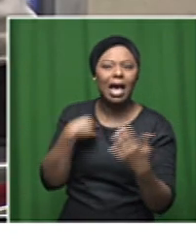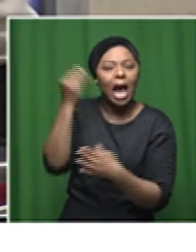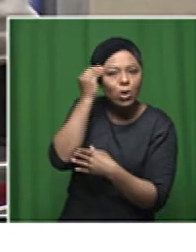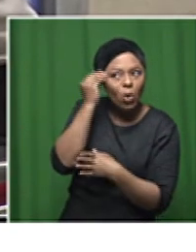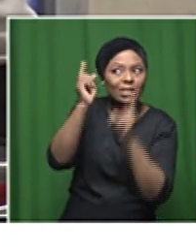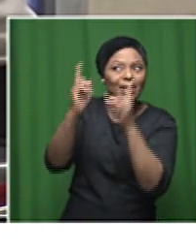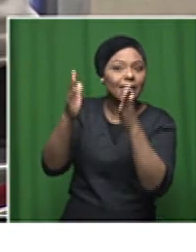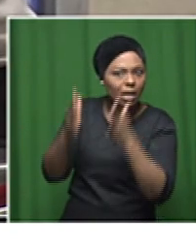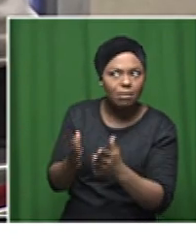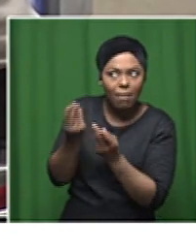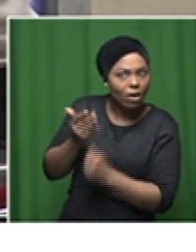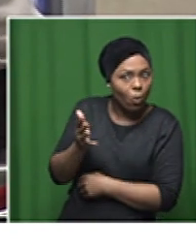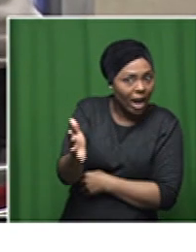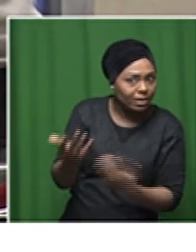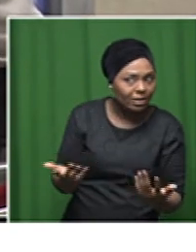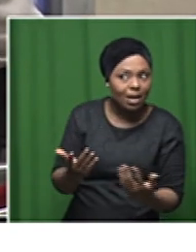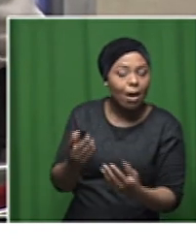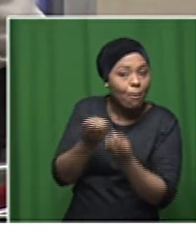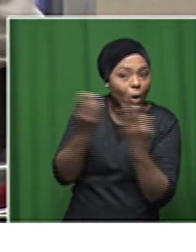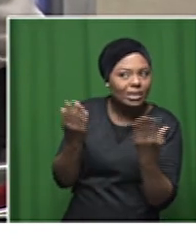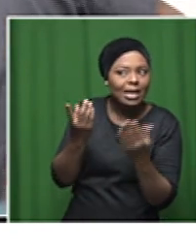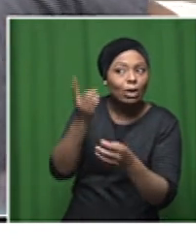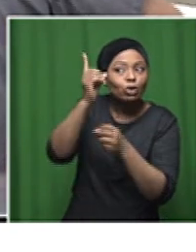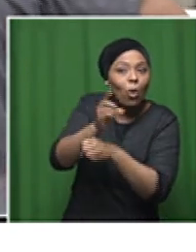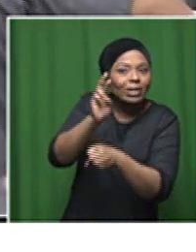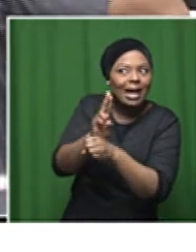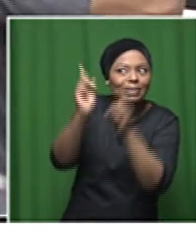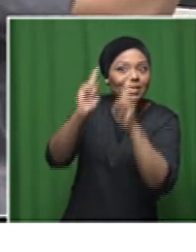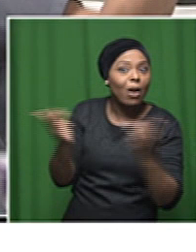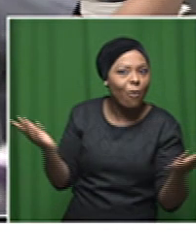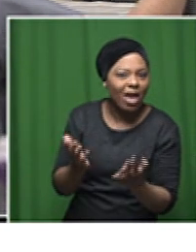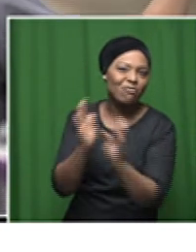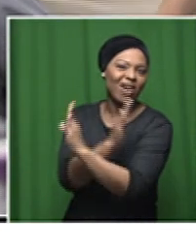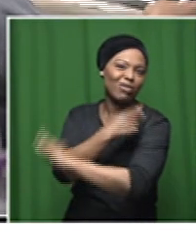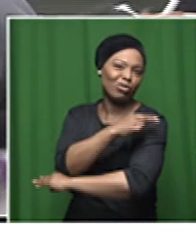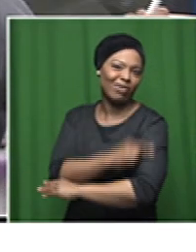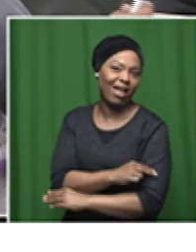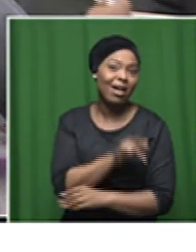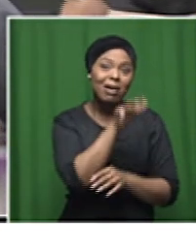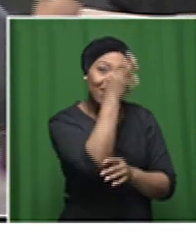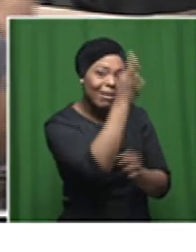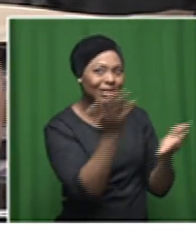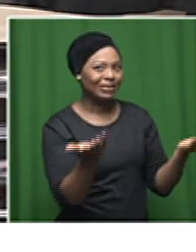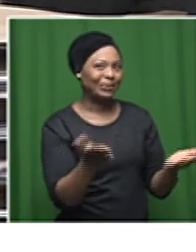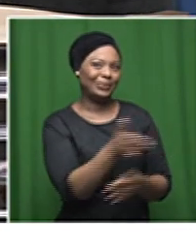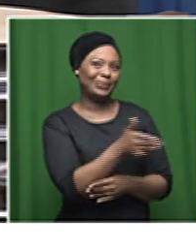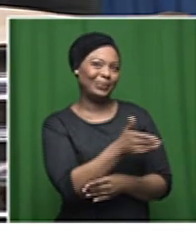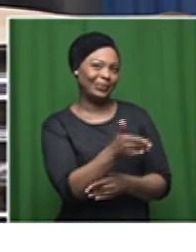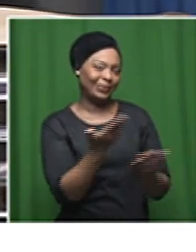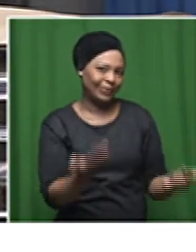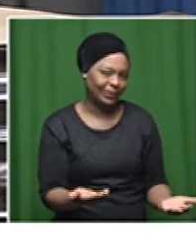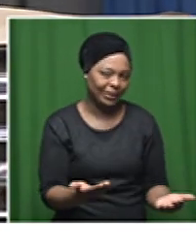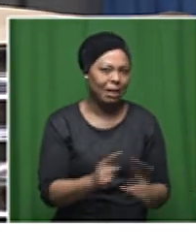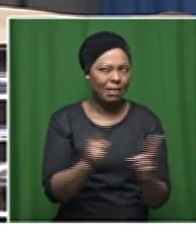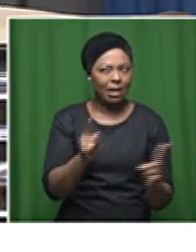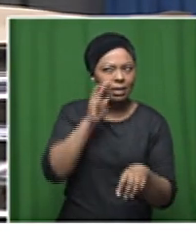after money and at the private. But how are we paying our doctors and making sure that also we have a conversation with their unions to say,